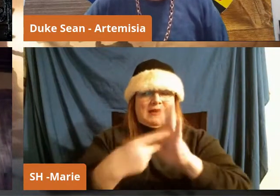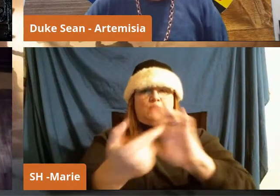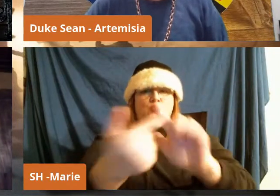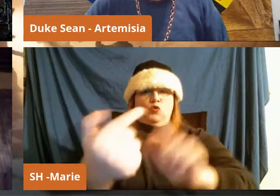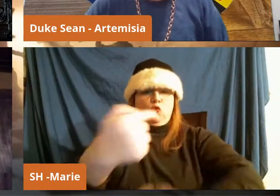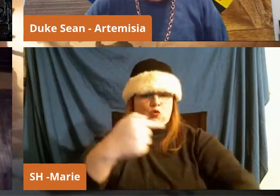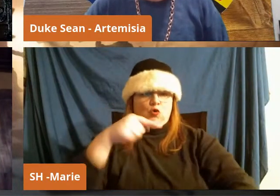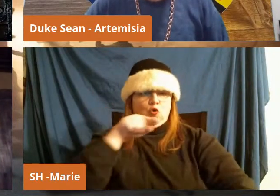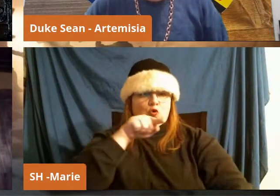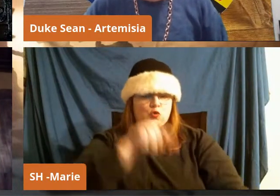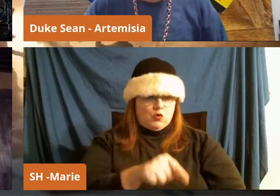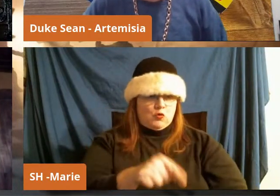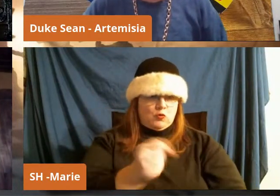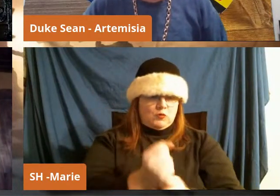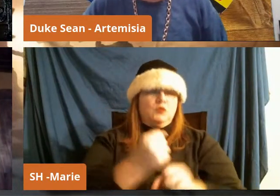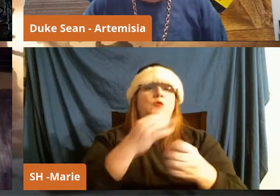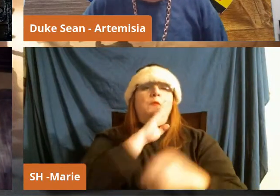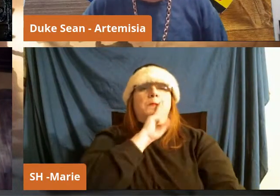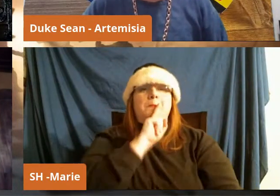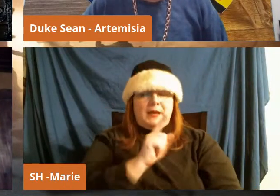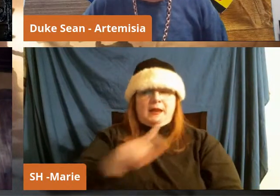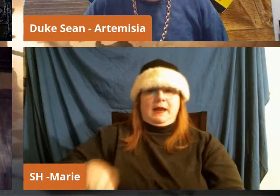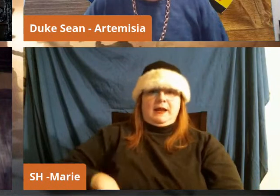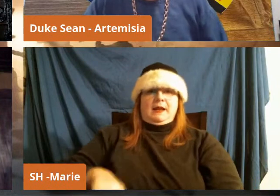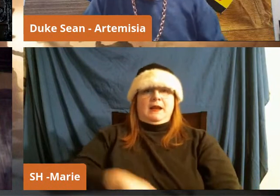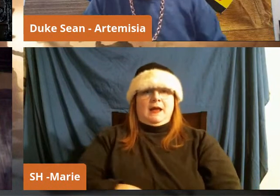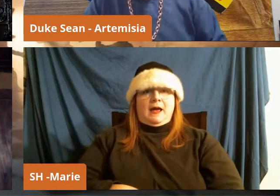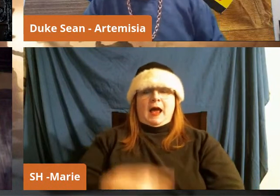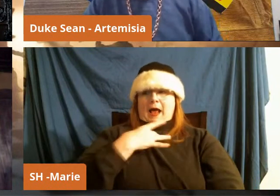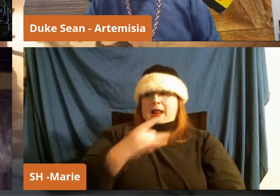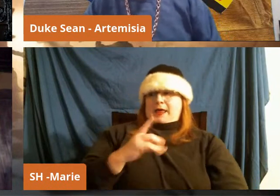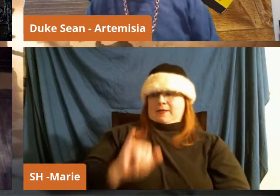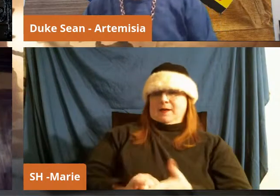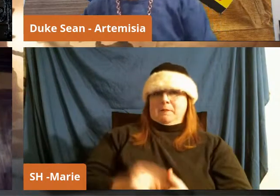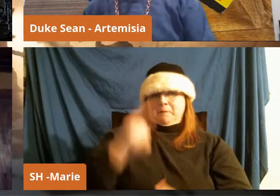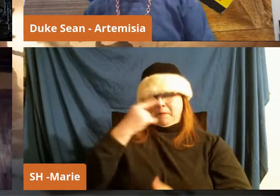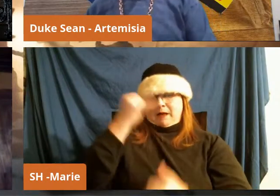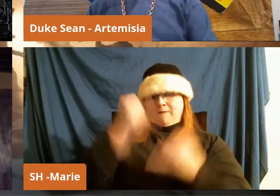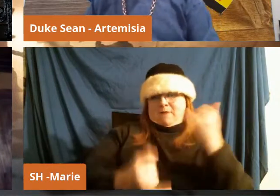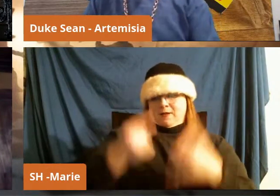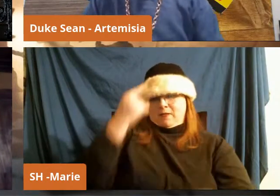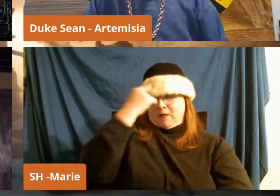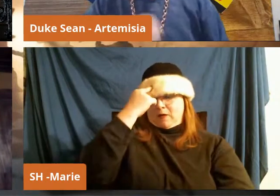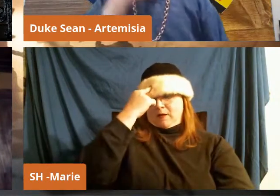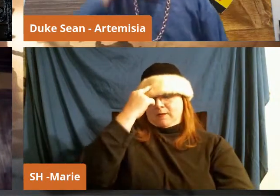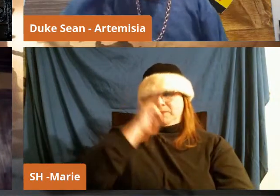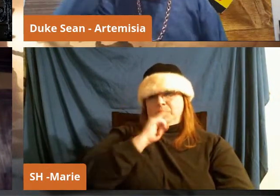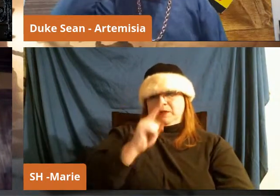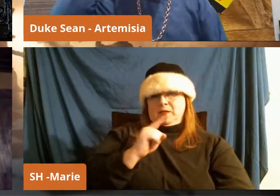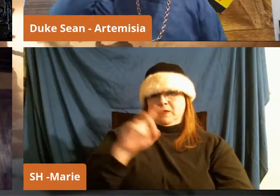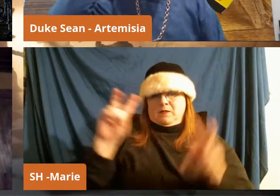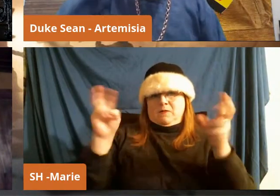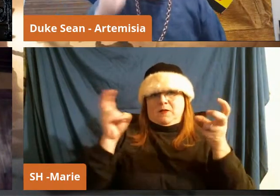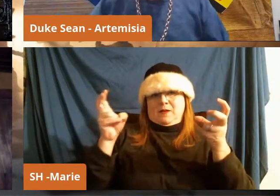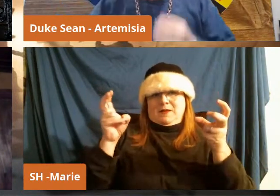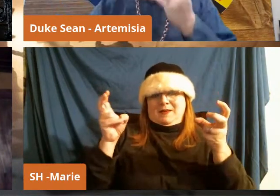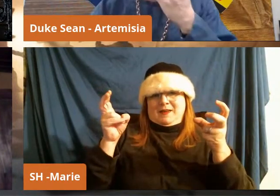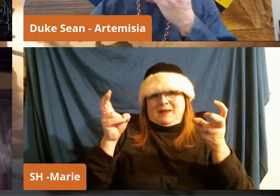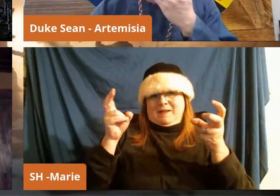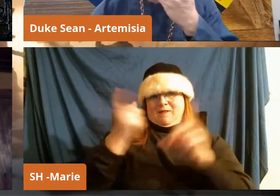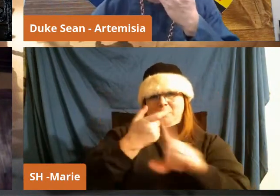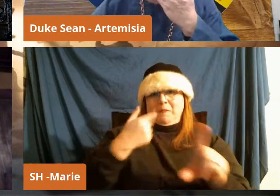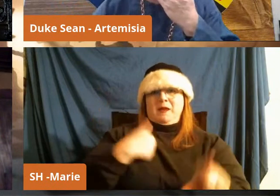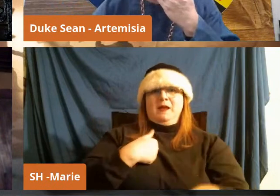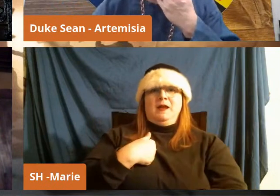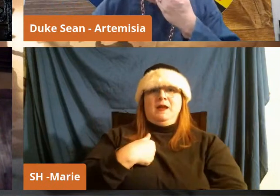be knightly. I like that. So my final thought, I think the phrase that sums this up for me the